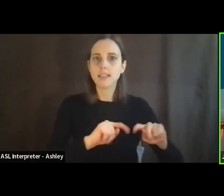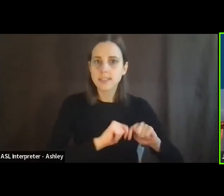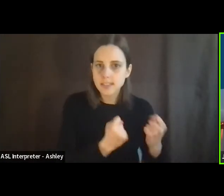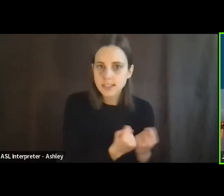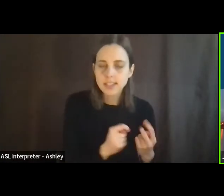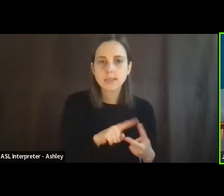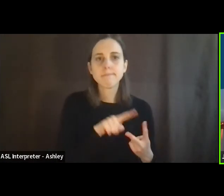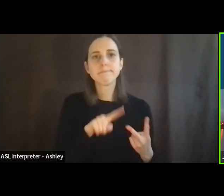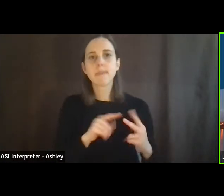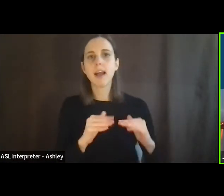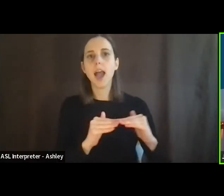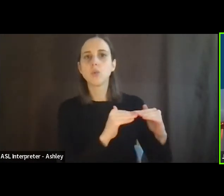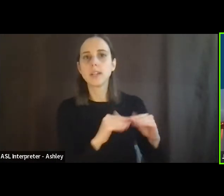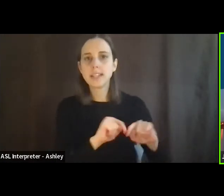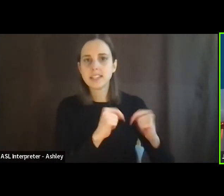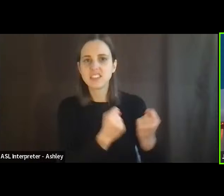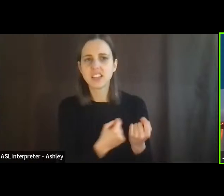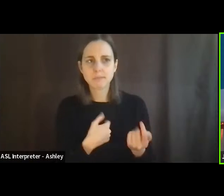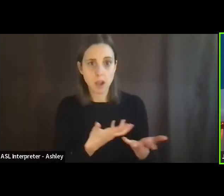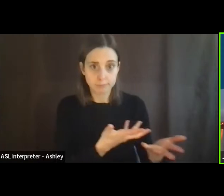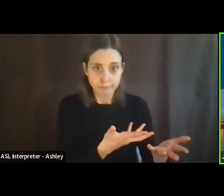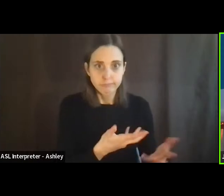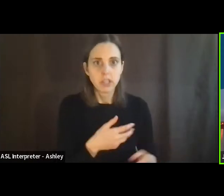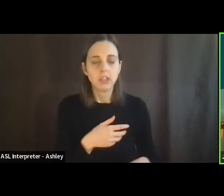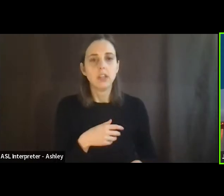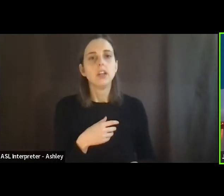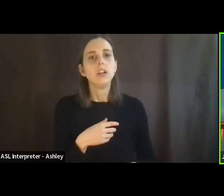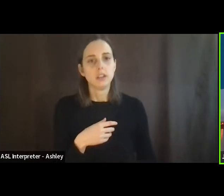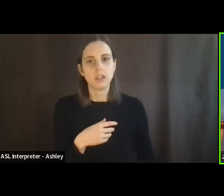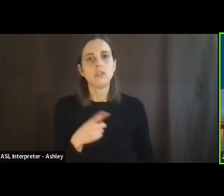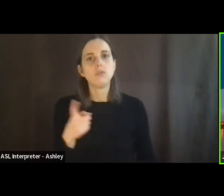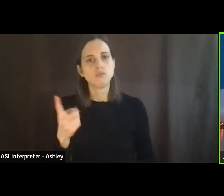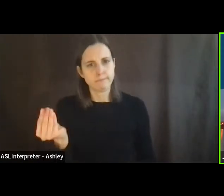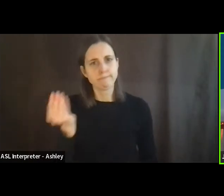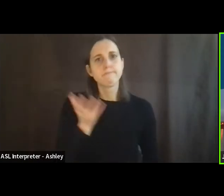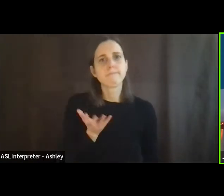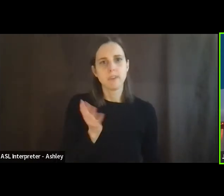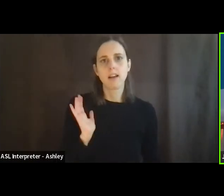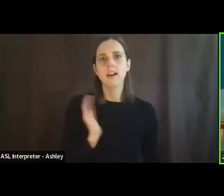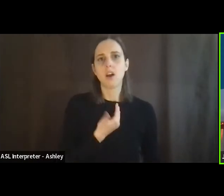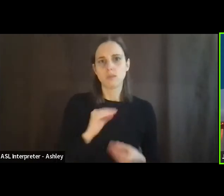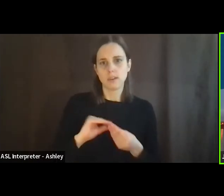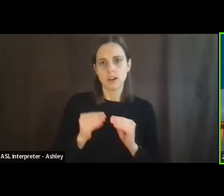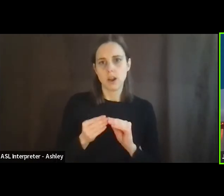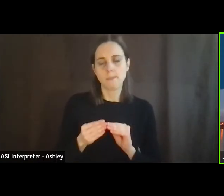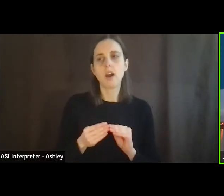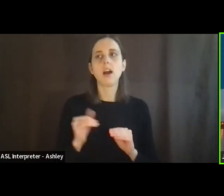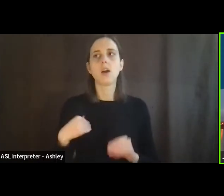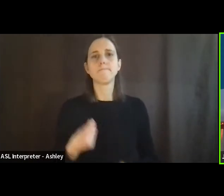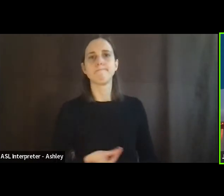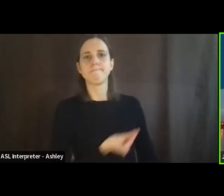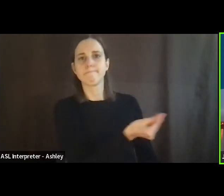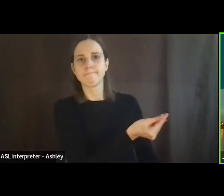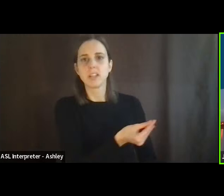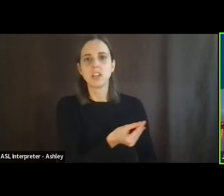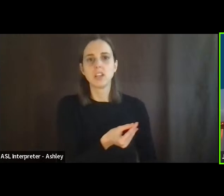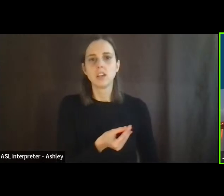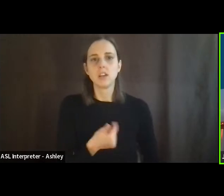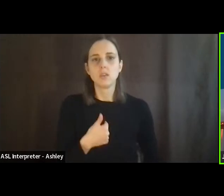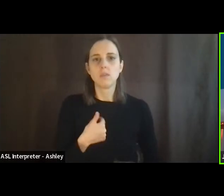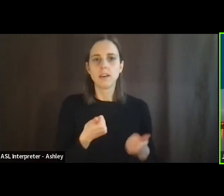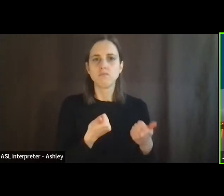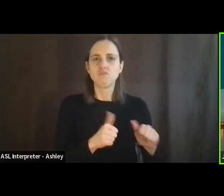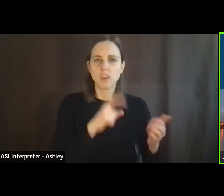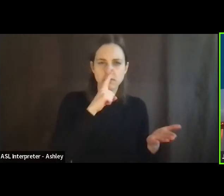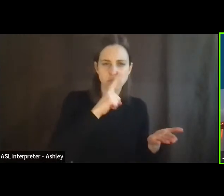numbers, and so did Sam Kim. We have done the research as well and tried to recreate the numbers you came up with and